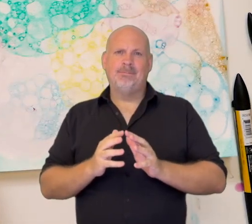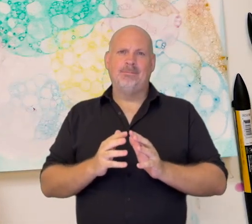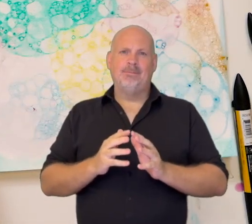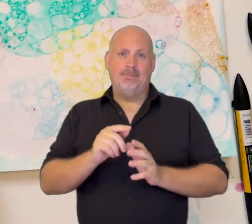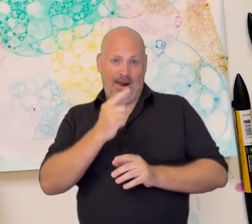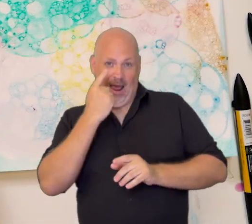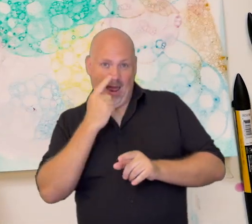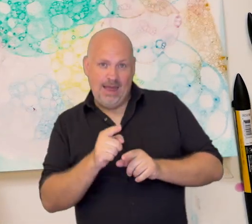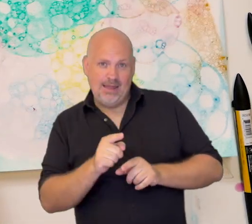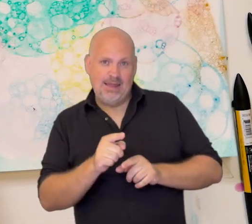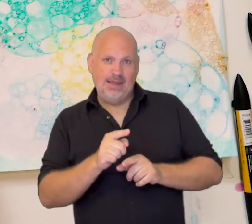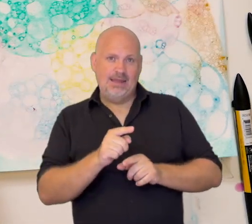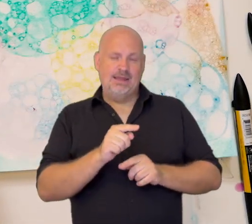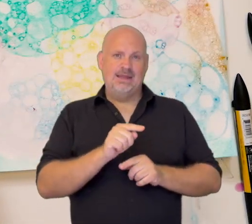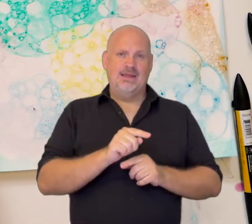There's our eye.